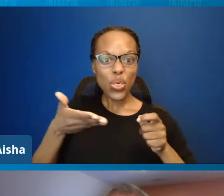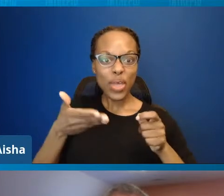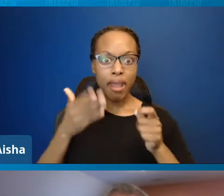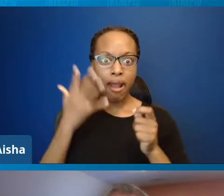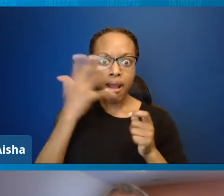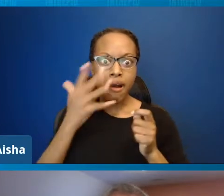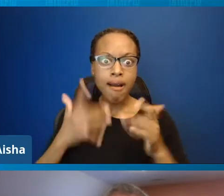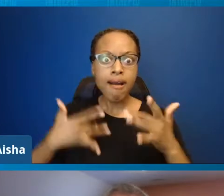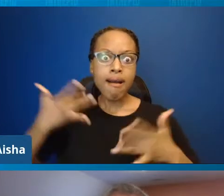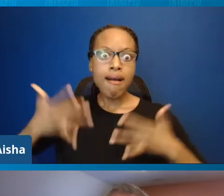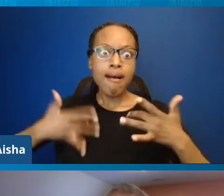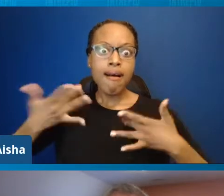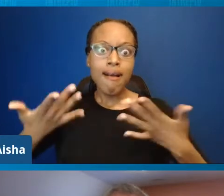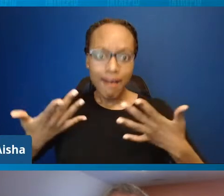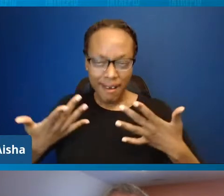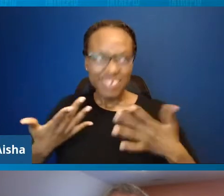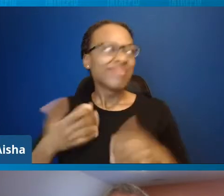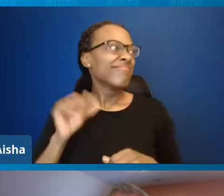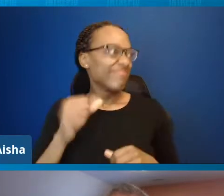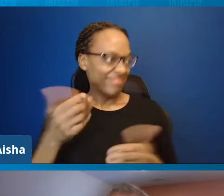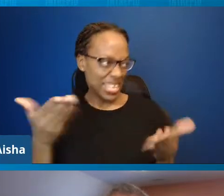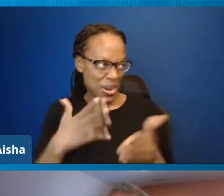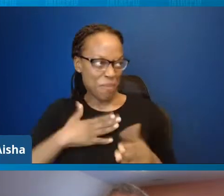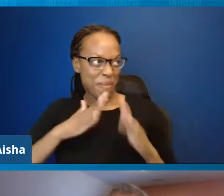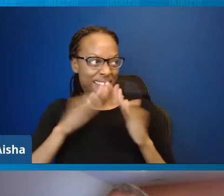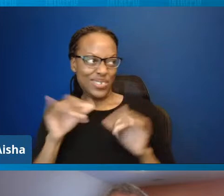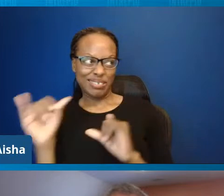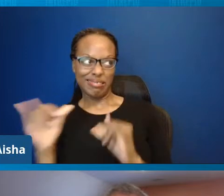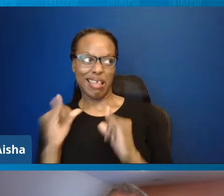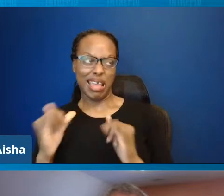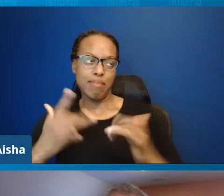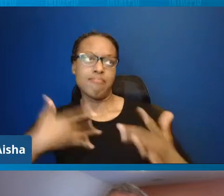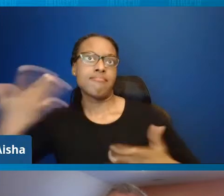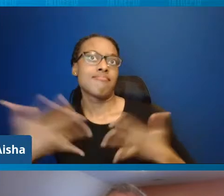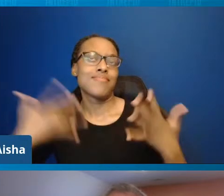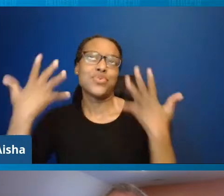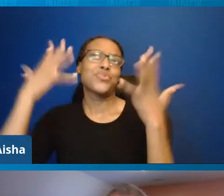on in our house. Oh, that's excellent. All right. Well, listen,